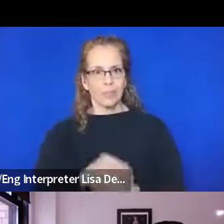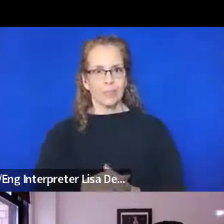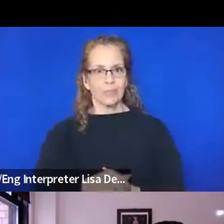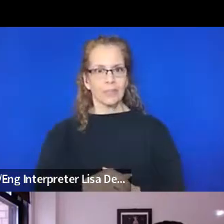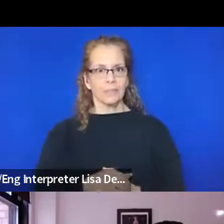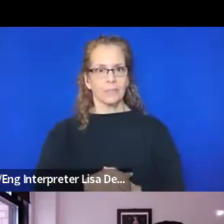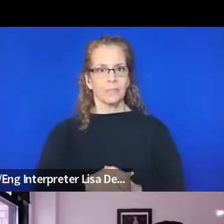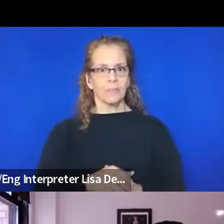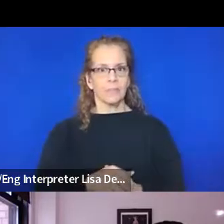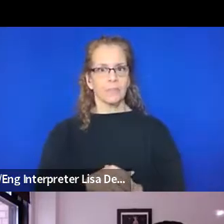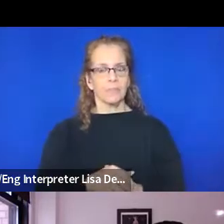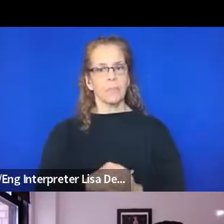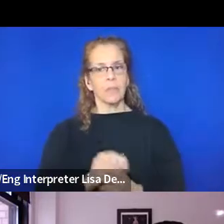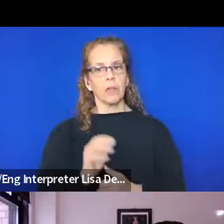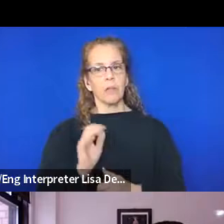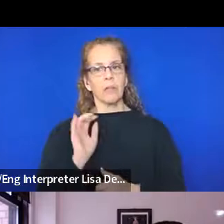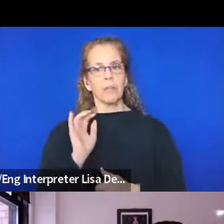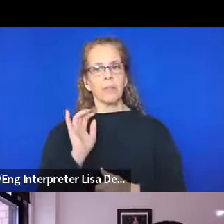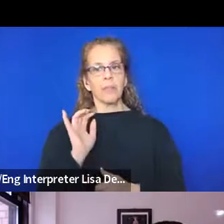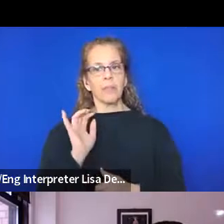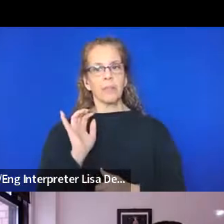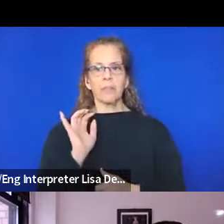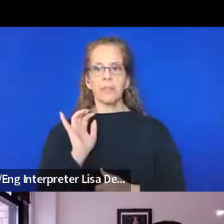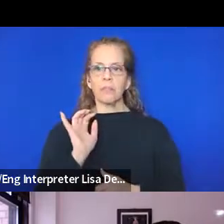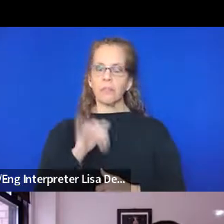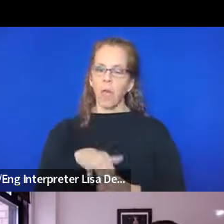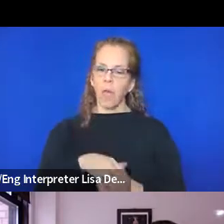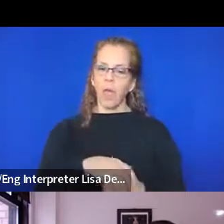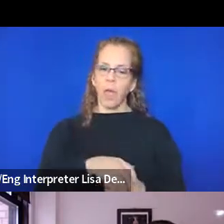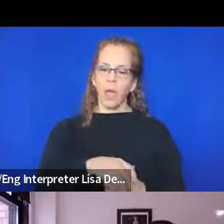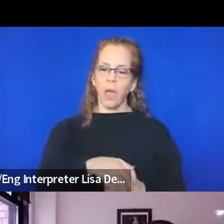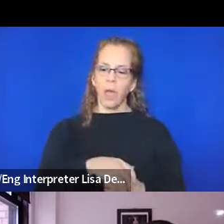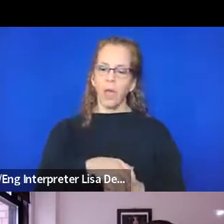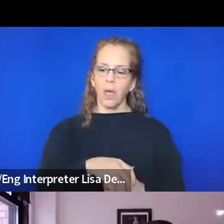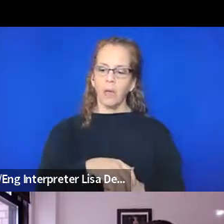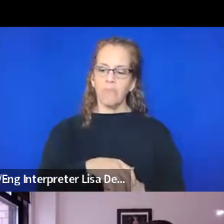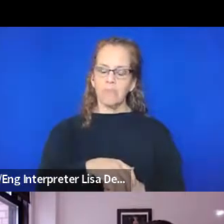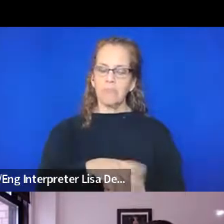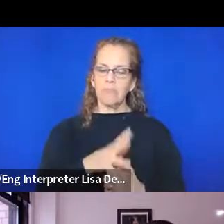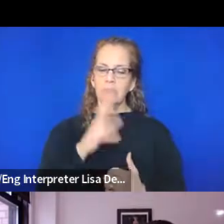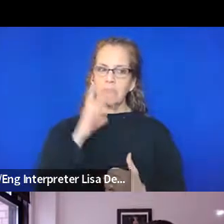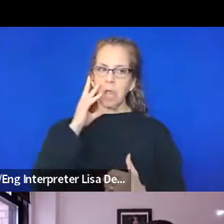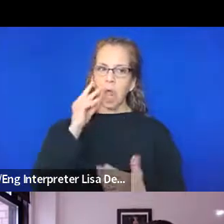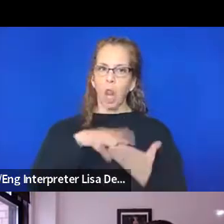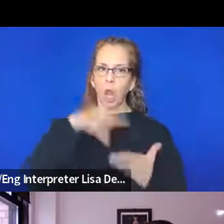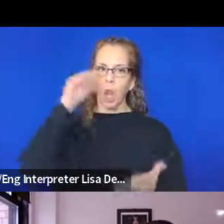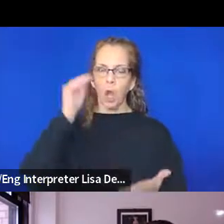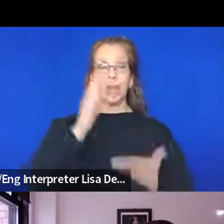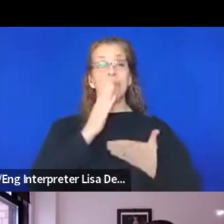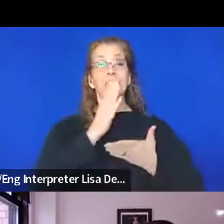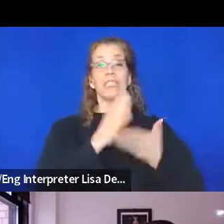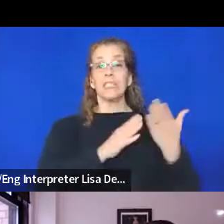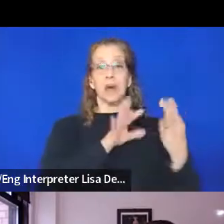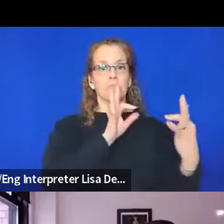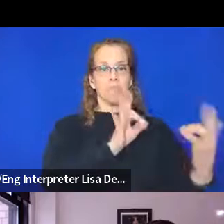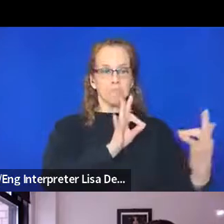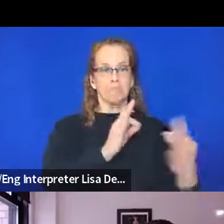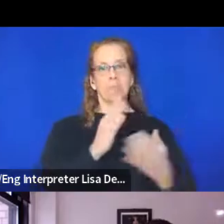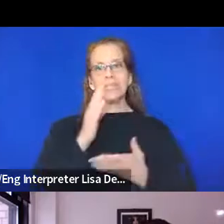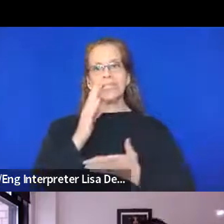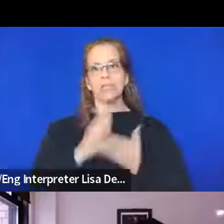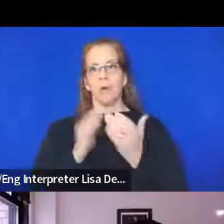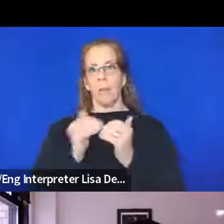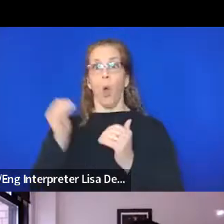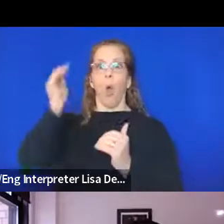was in some cases we were right on. In some cases we probably overpaid in terms of what we were proposing